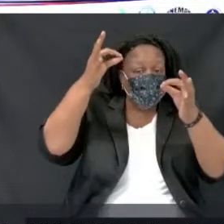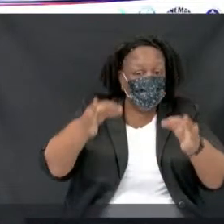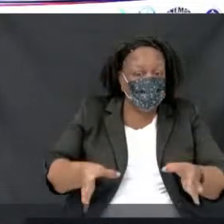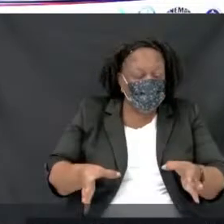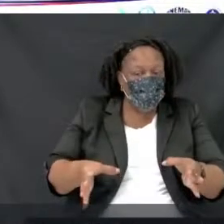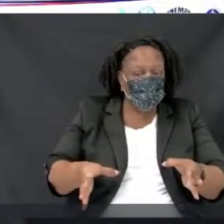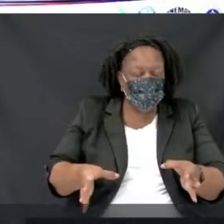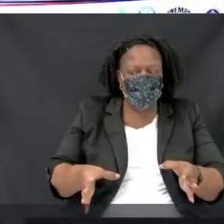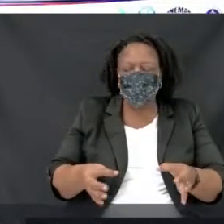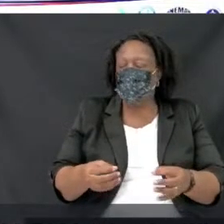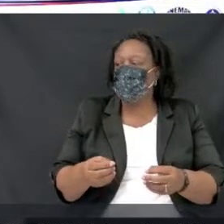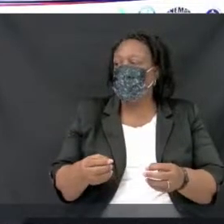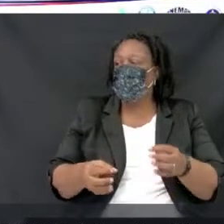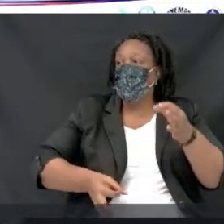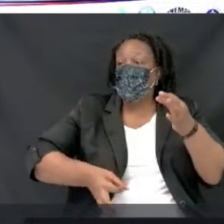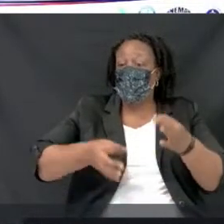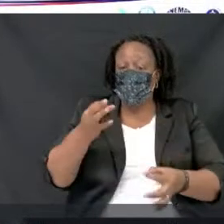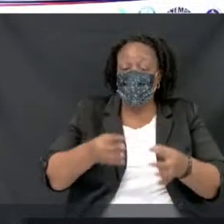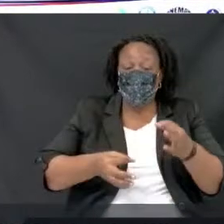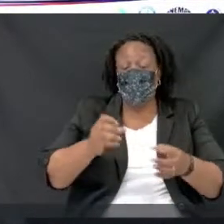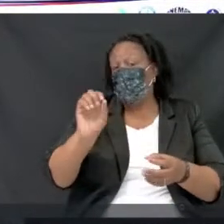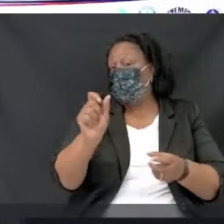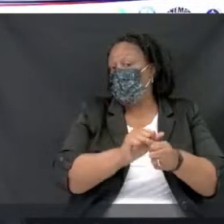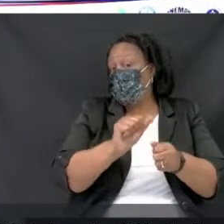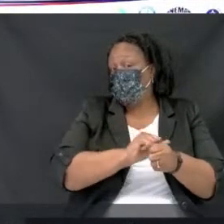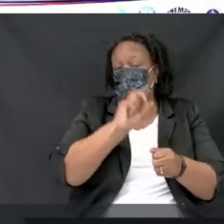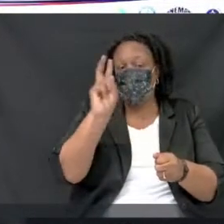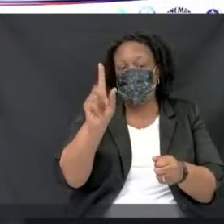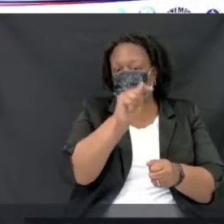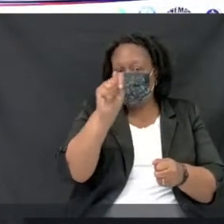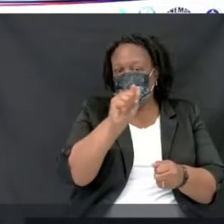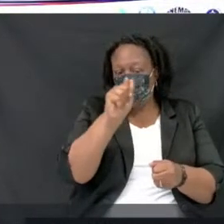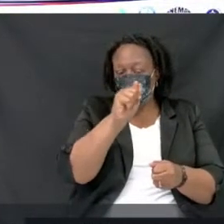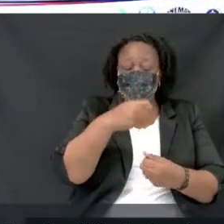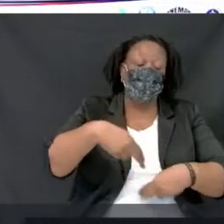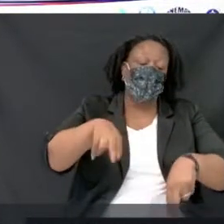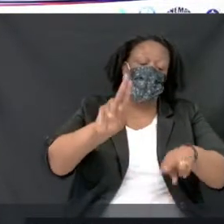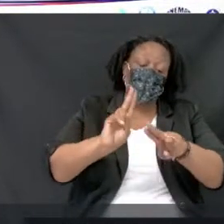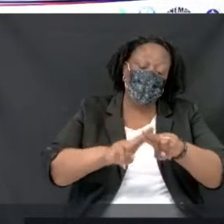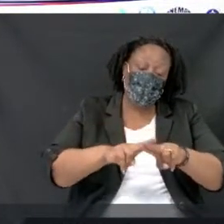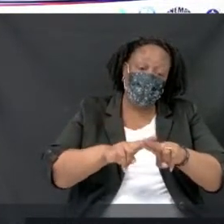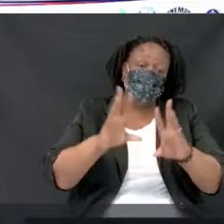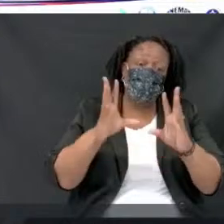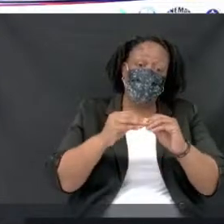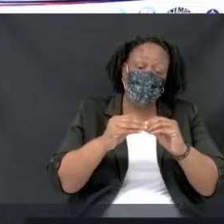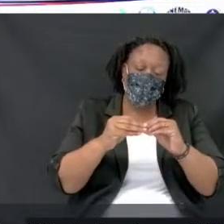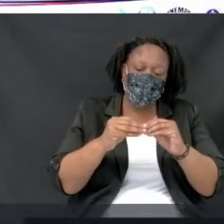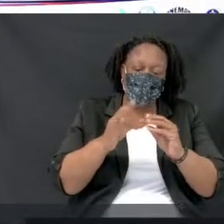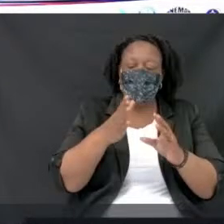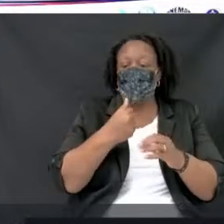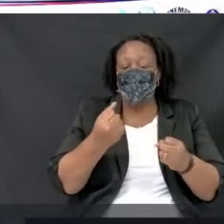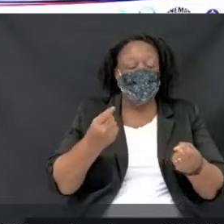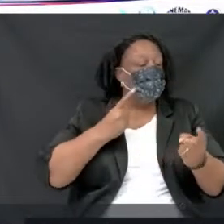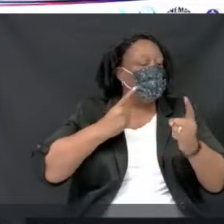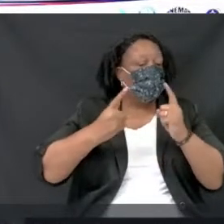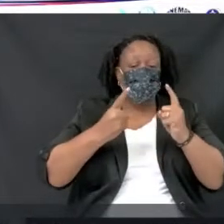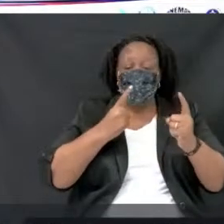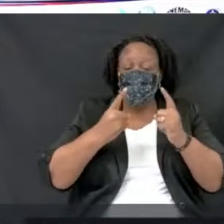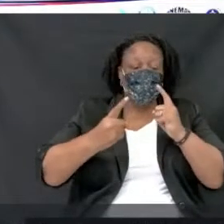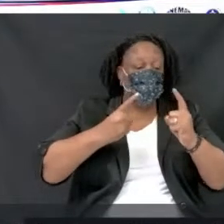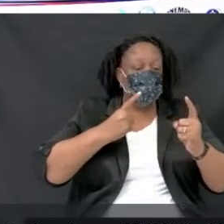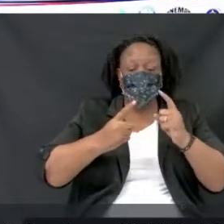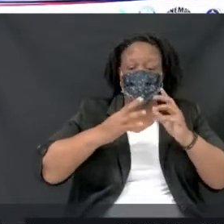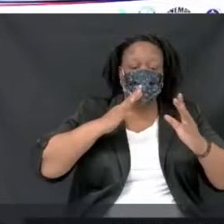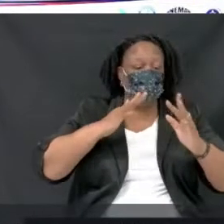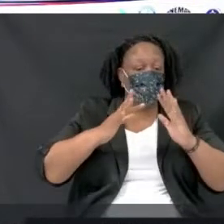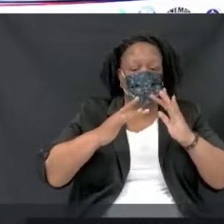sits every Tuesday under the supervision of the Attorney General and Minister Phipps to